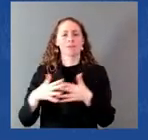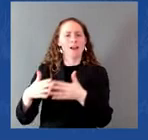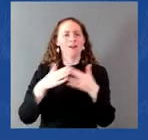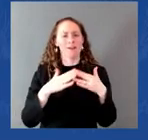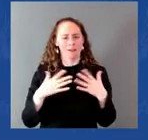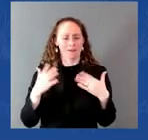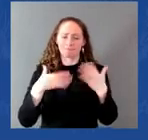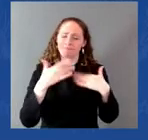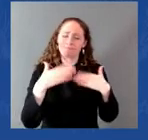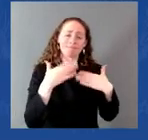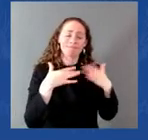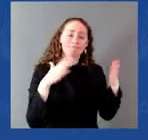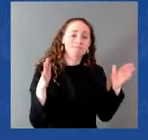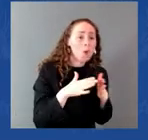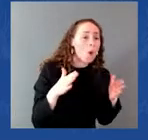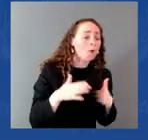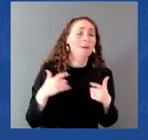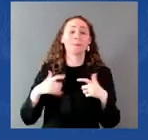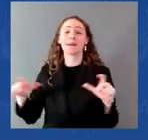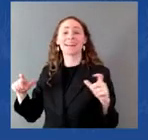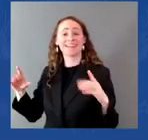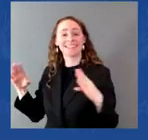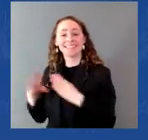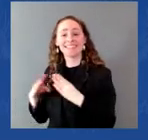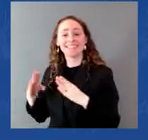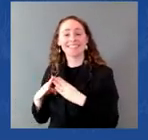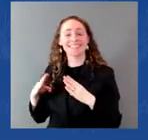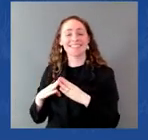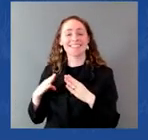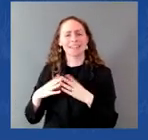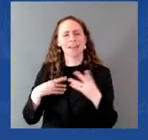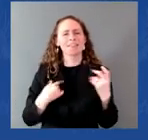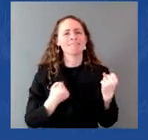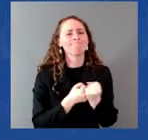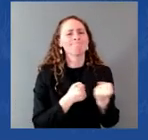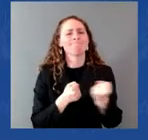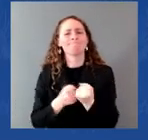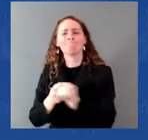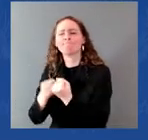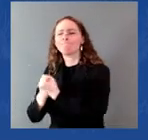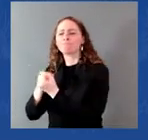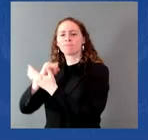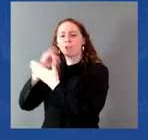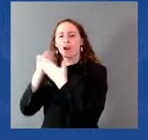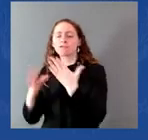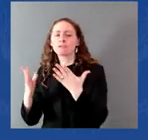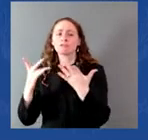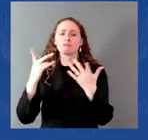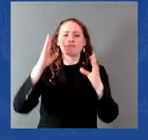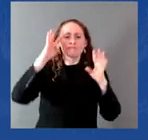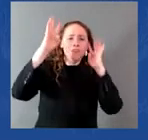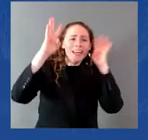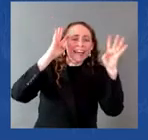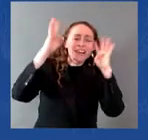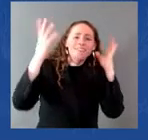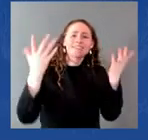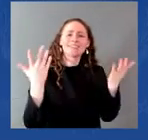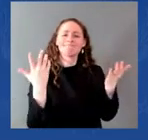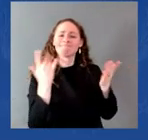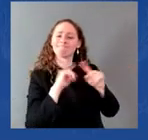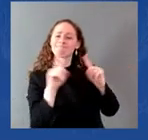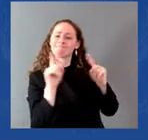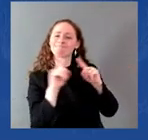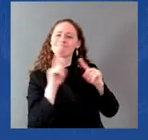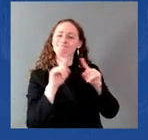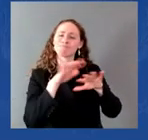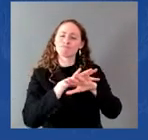next generation of artists and creators, and to tell the full story of America, a story of the power of our example